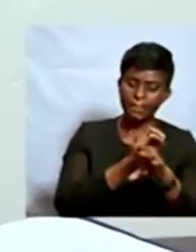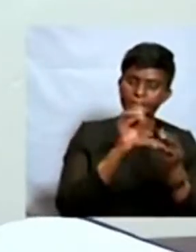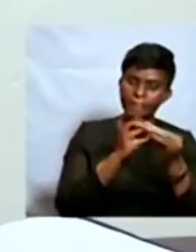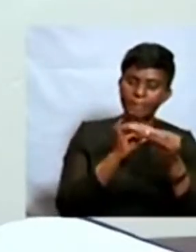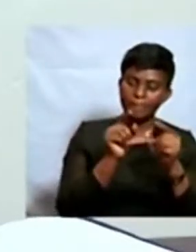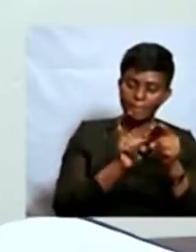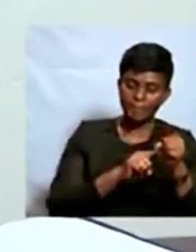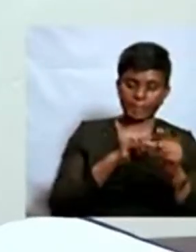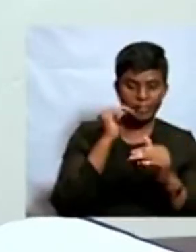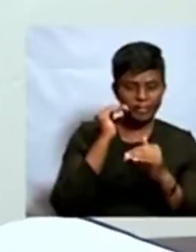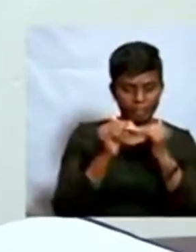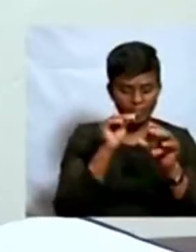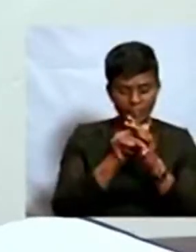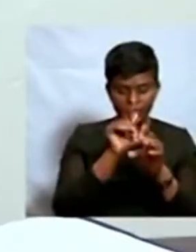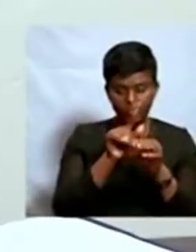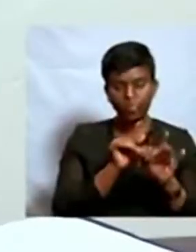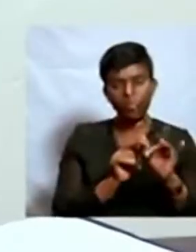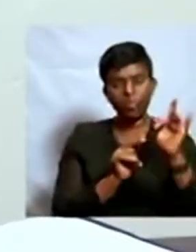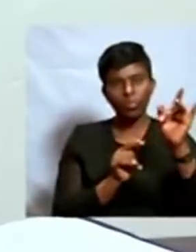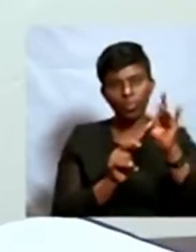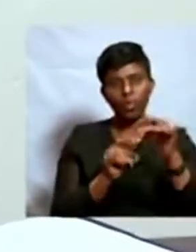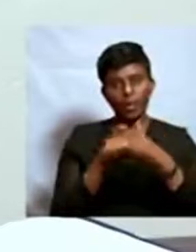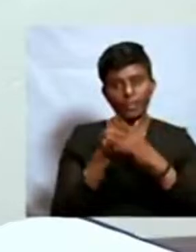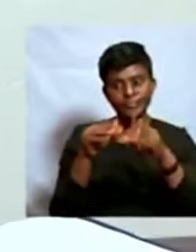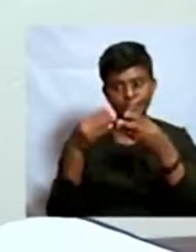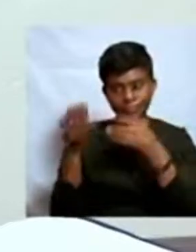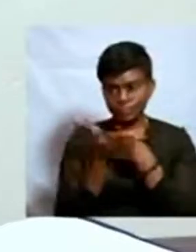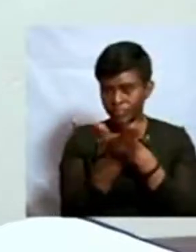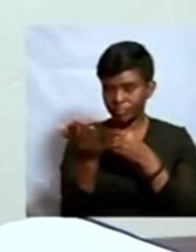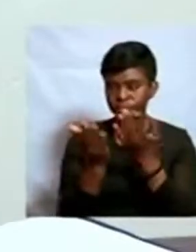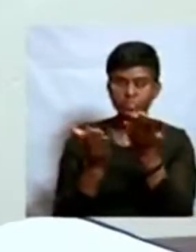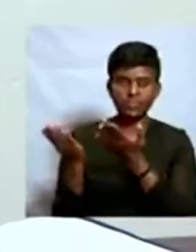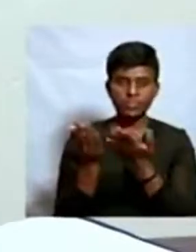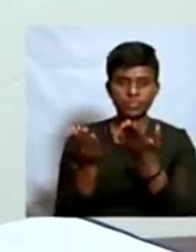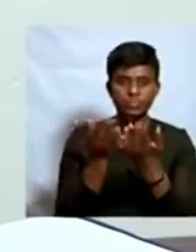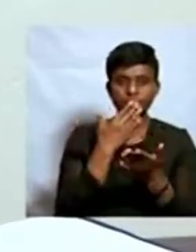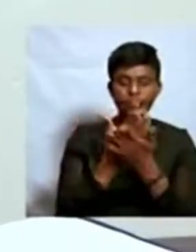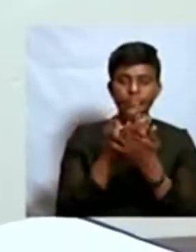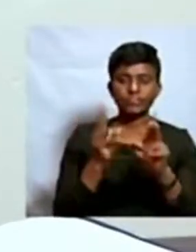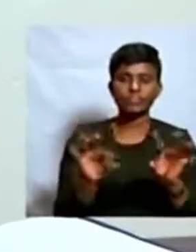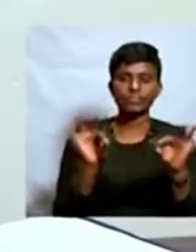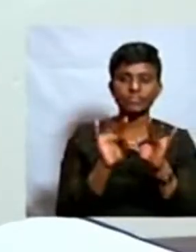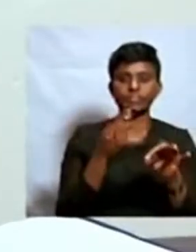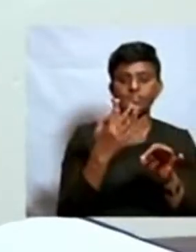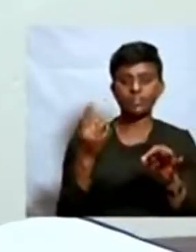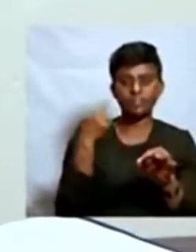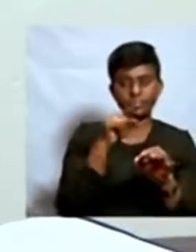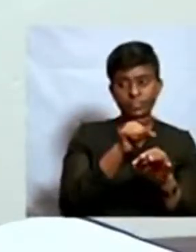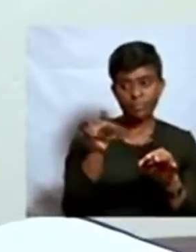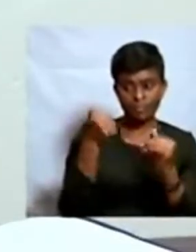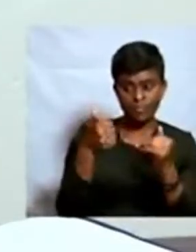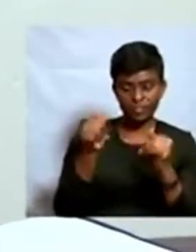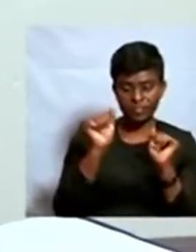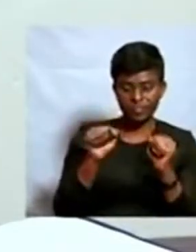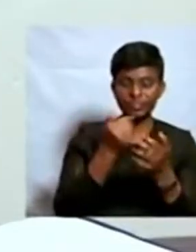to take a stake in this airline by giving it service. That's the most important thing, is for you to be a customer. It